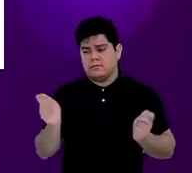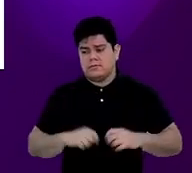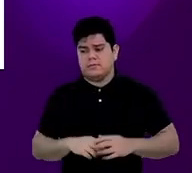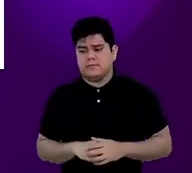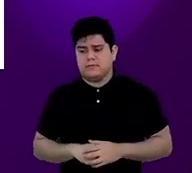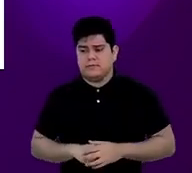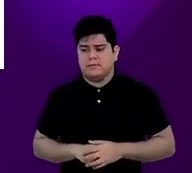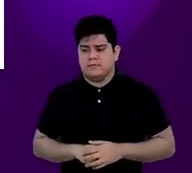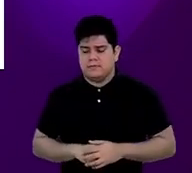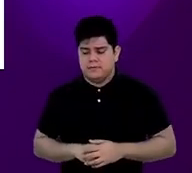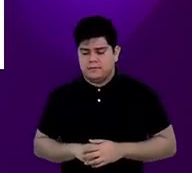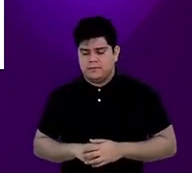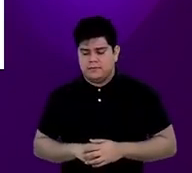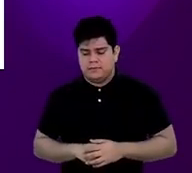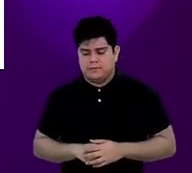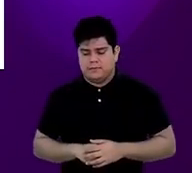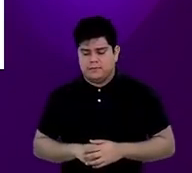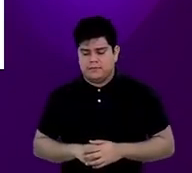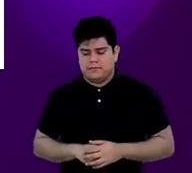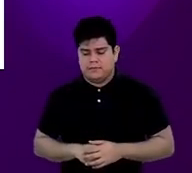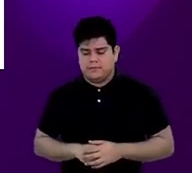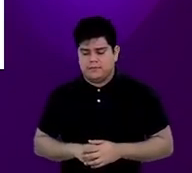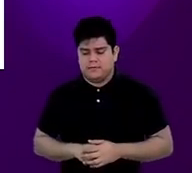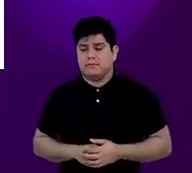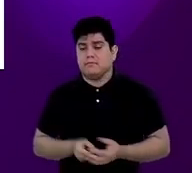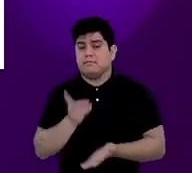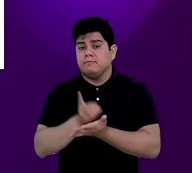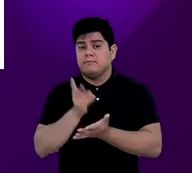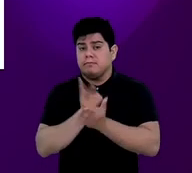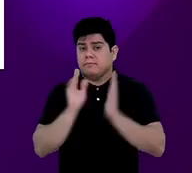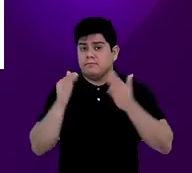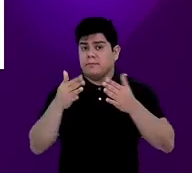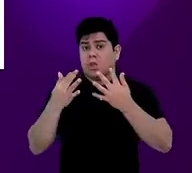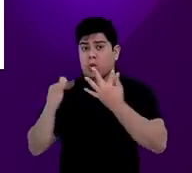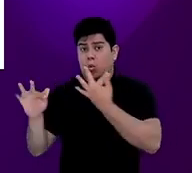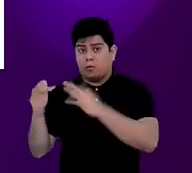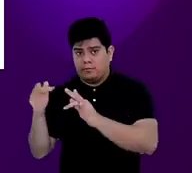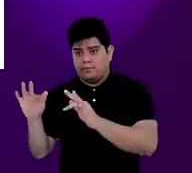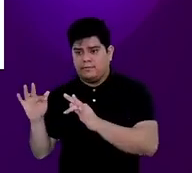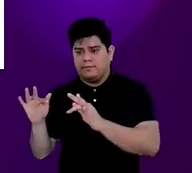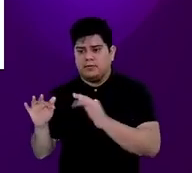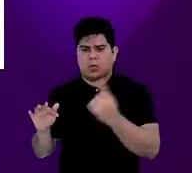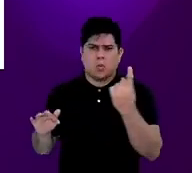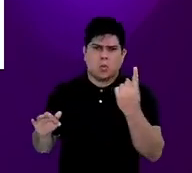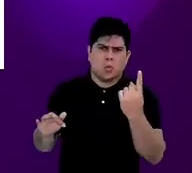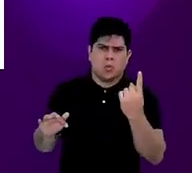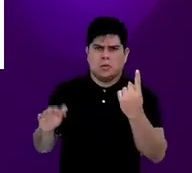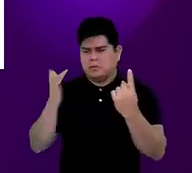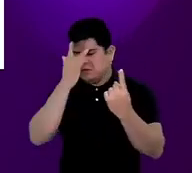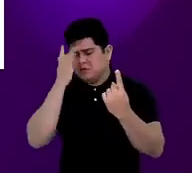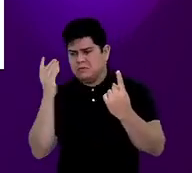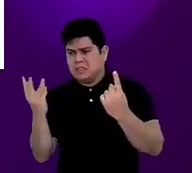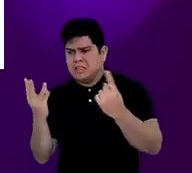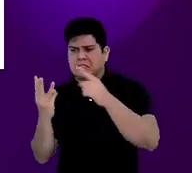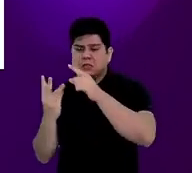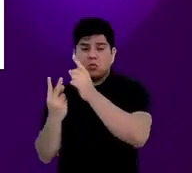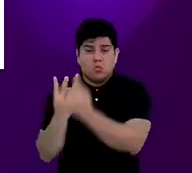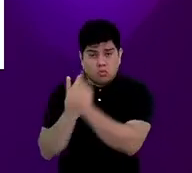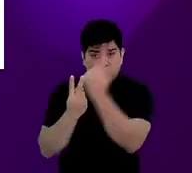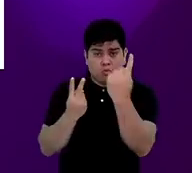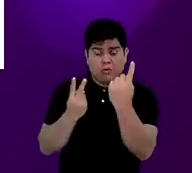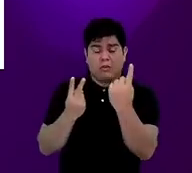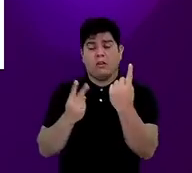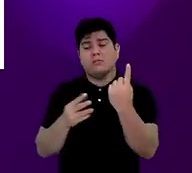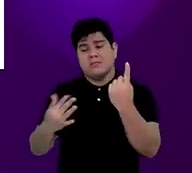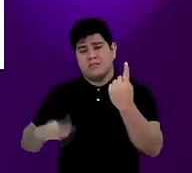focused on pain. 1 out of 3 people in the world suffer with